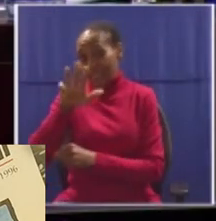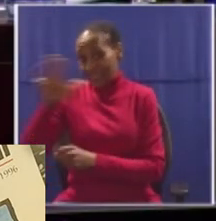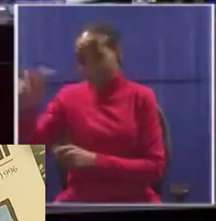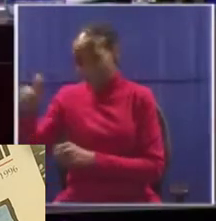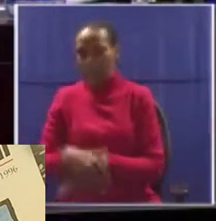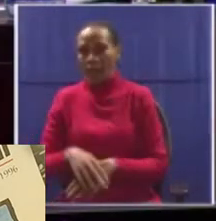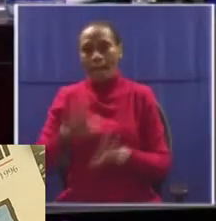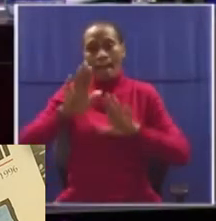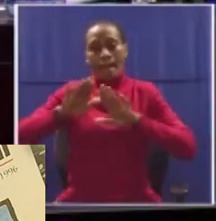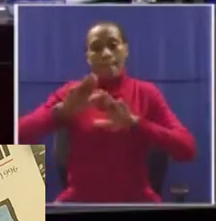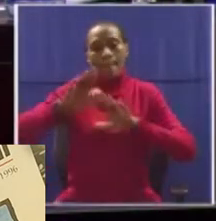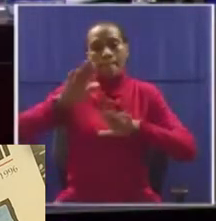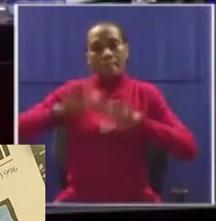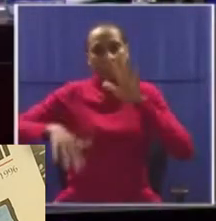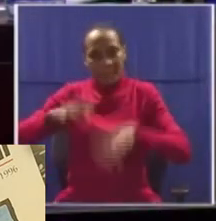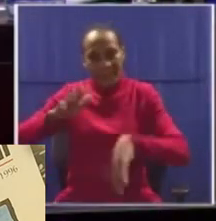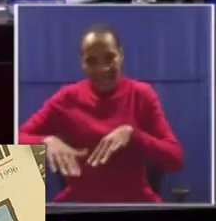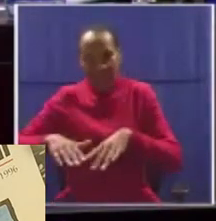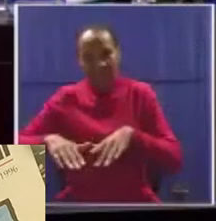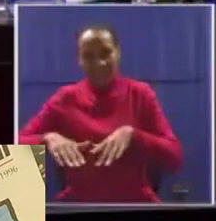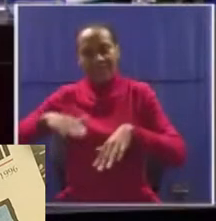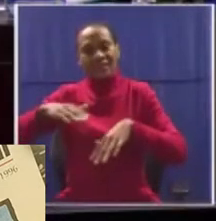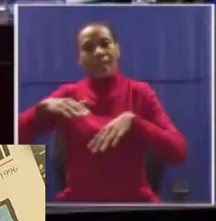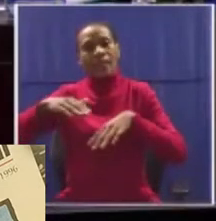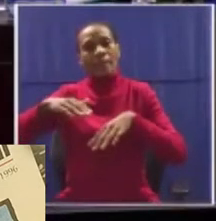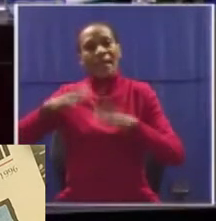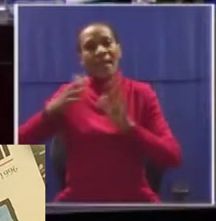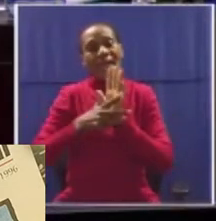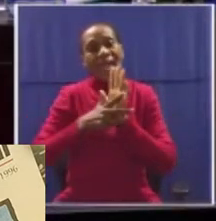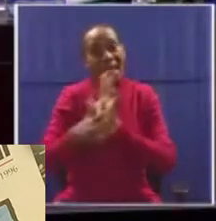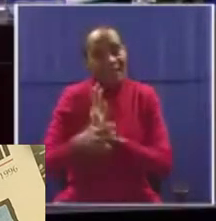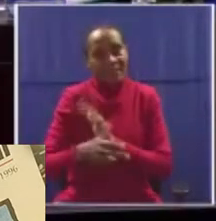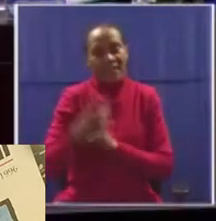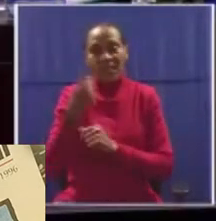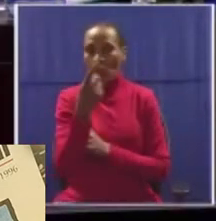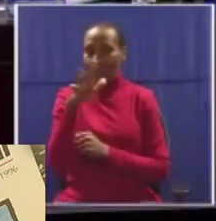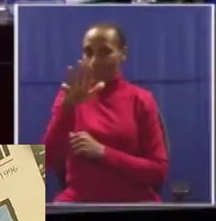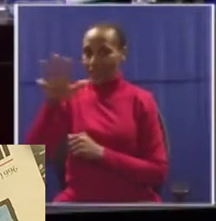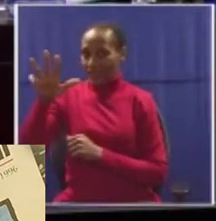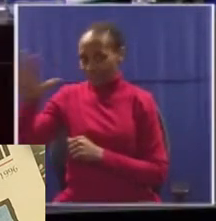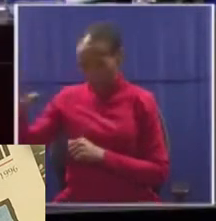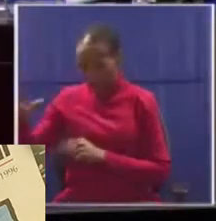the pan-african South African language brought at 59 of 1995.